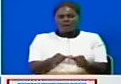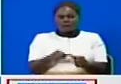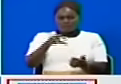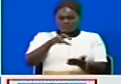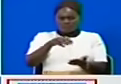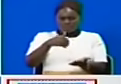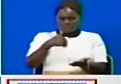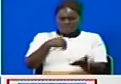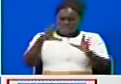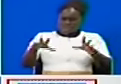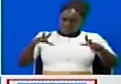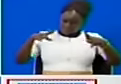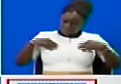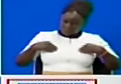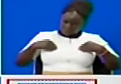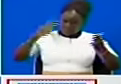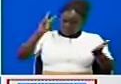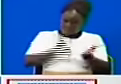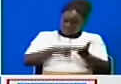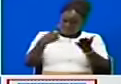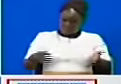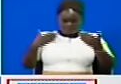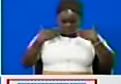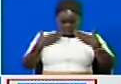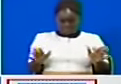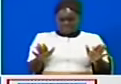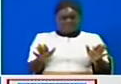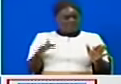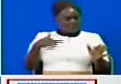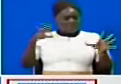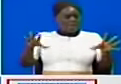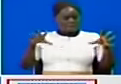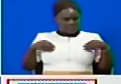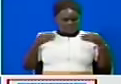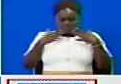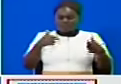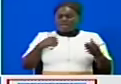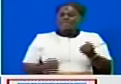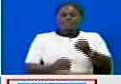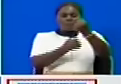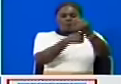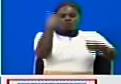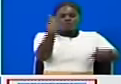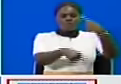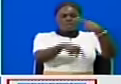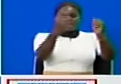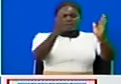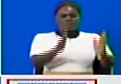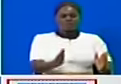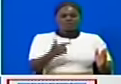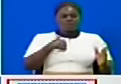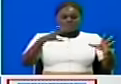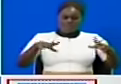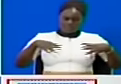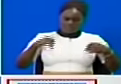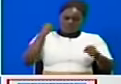did concede defeat. I vowed, I committed to support the winner. I agreed that we